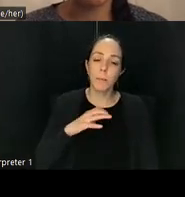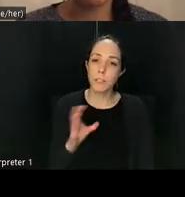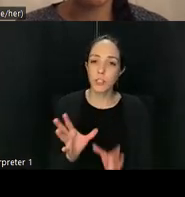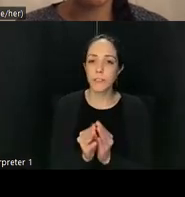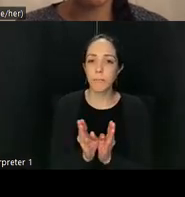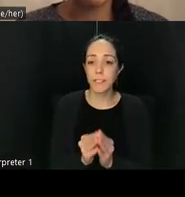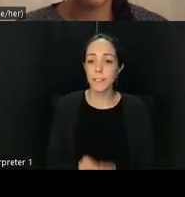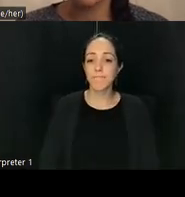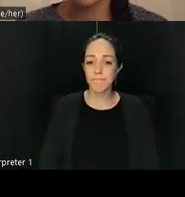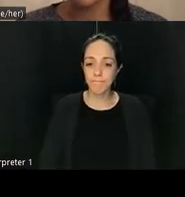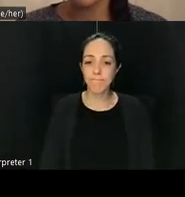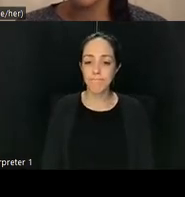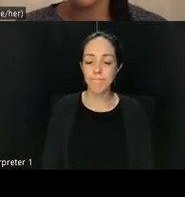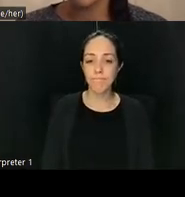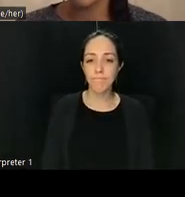Thursday.